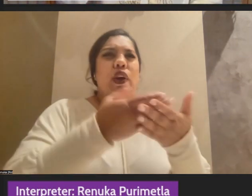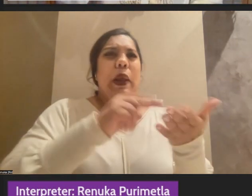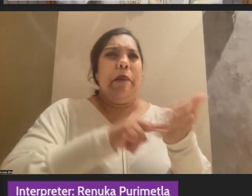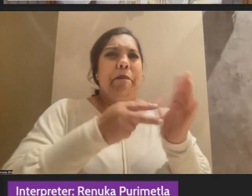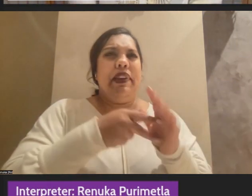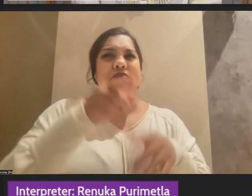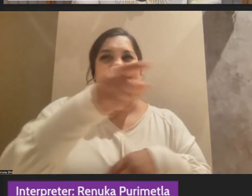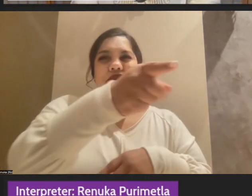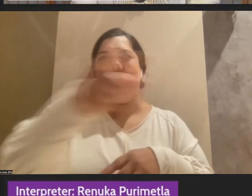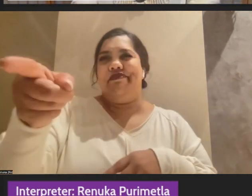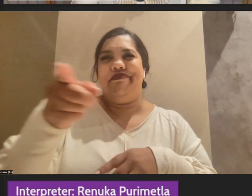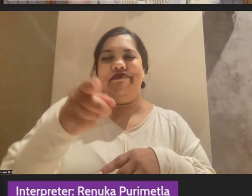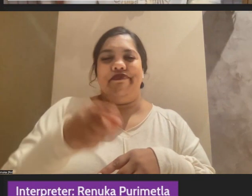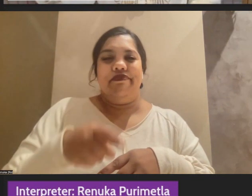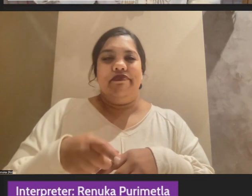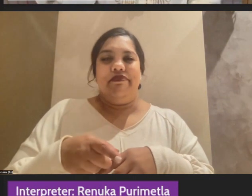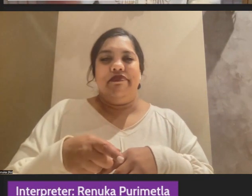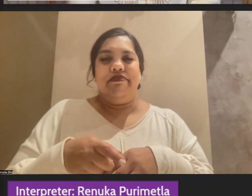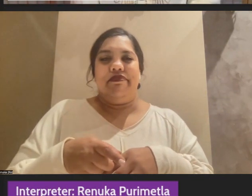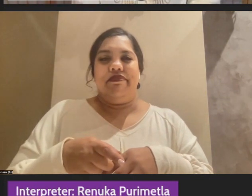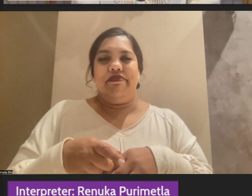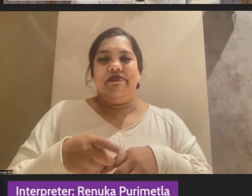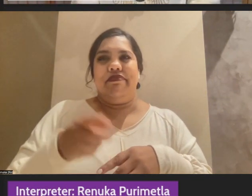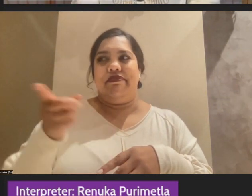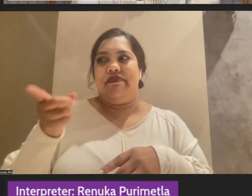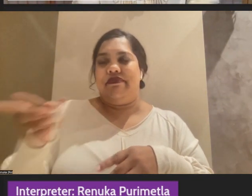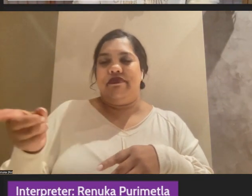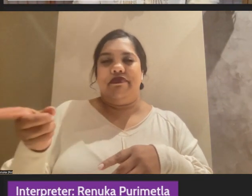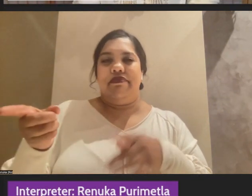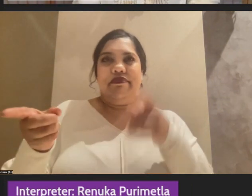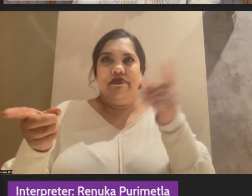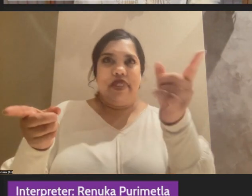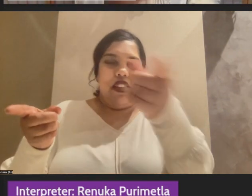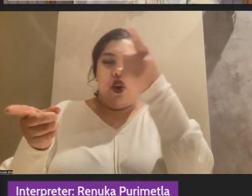They become scholars. They get A pluses and 4.0s.